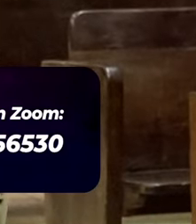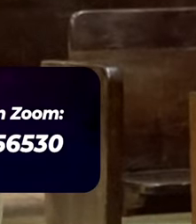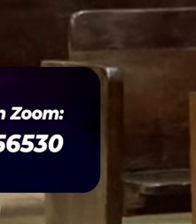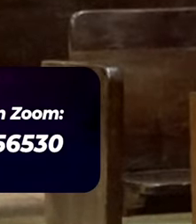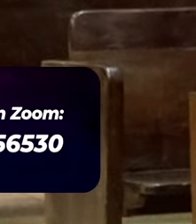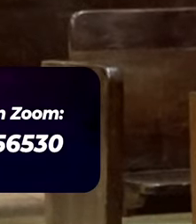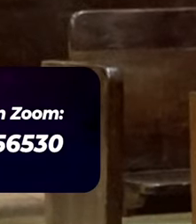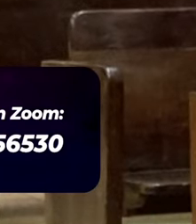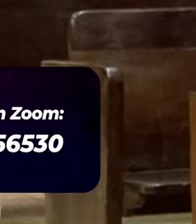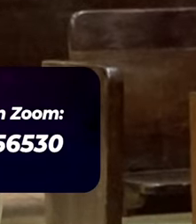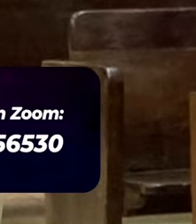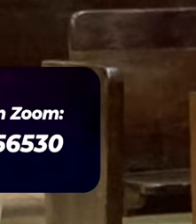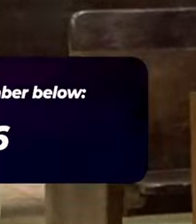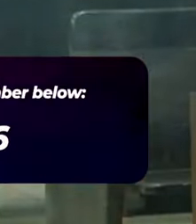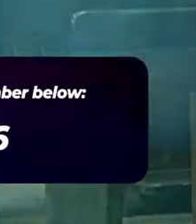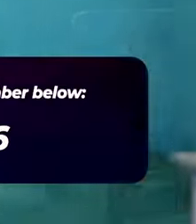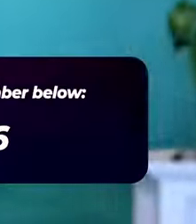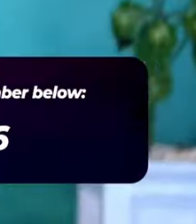ladies and gentlemen.